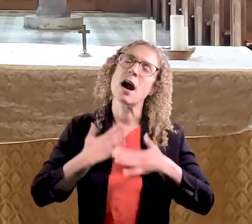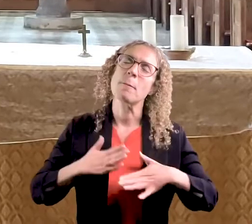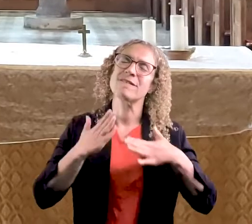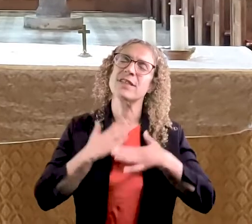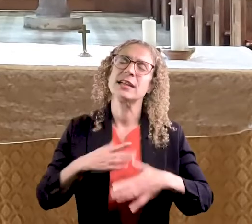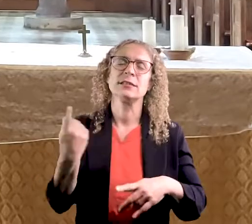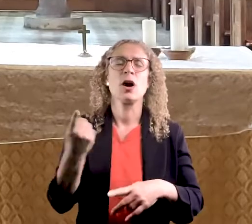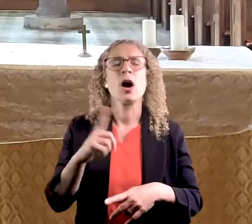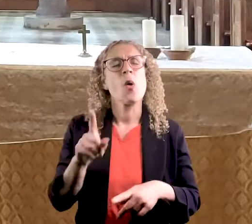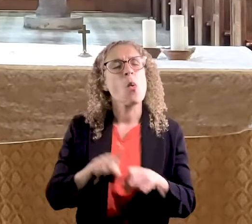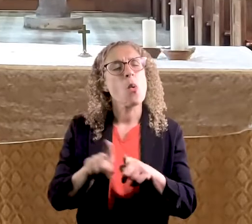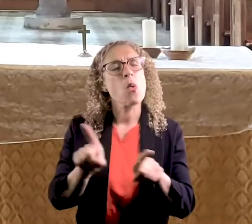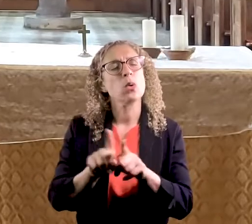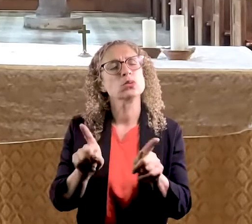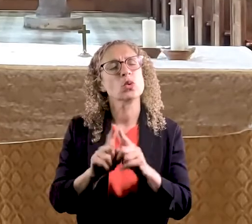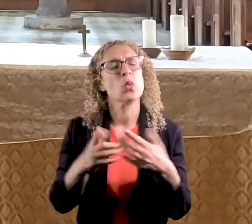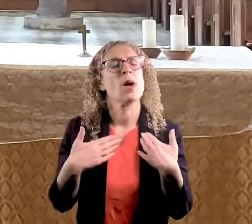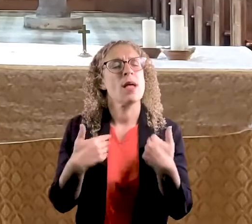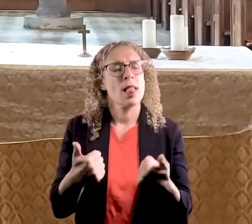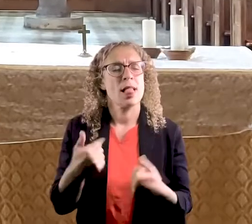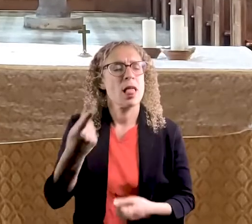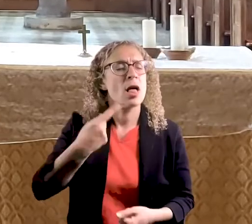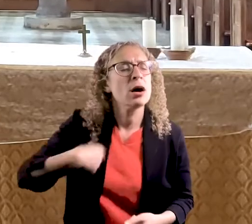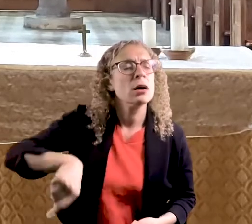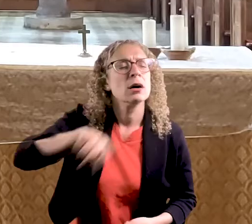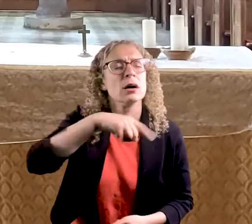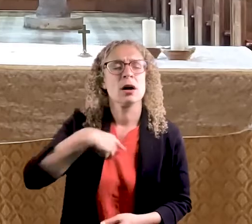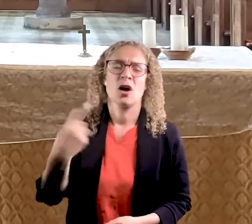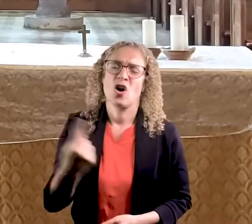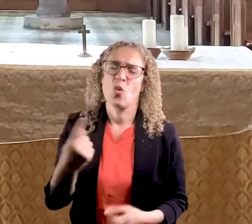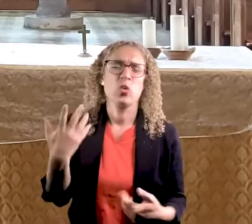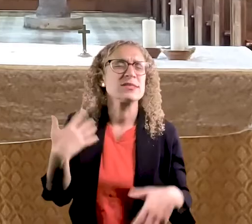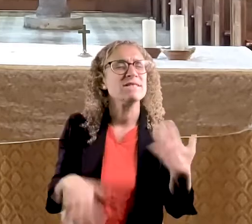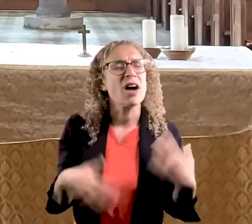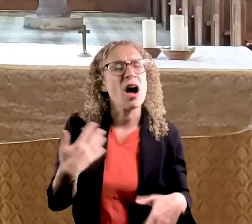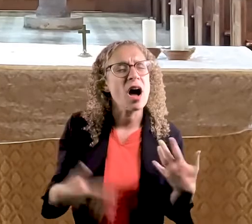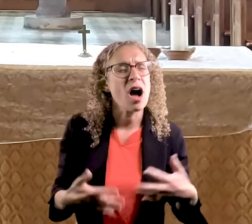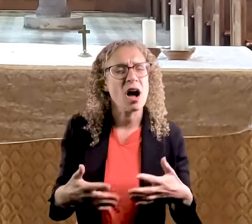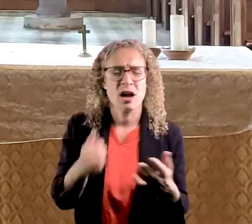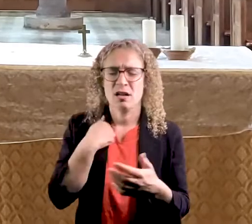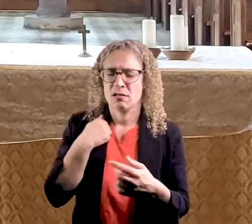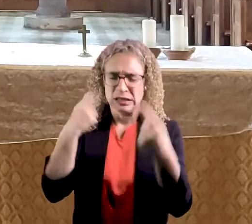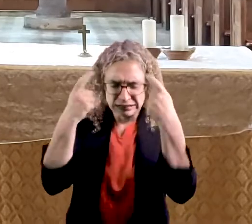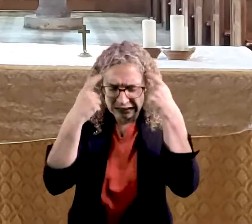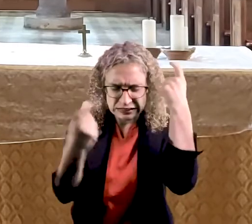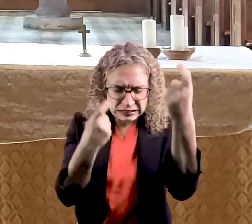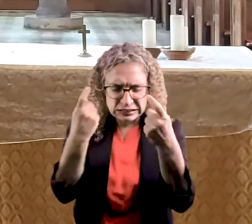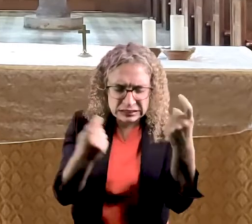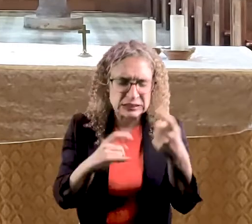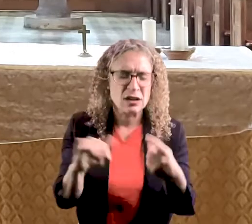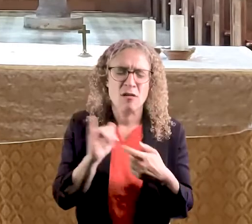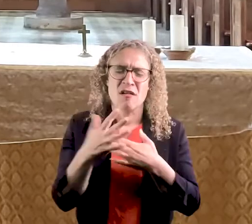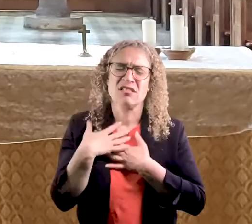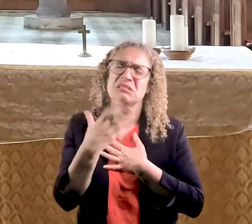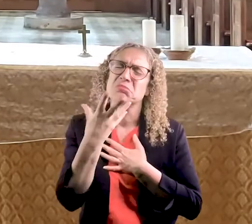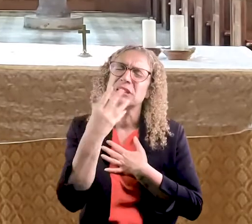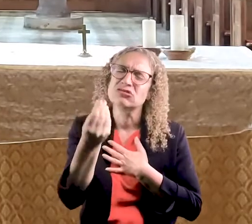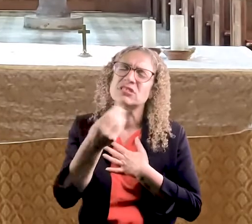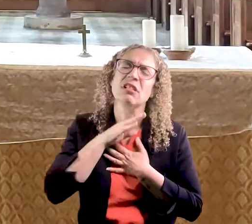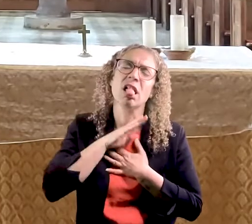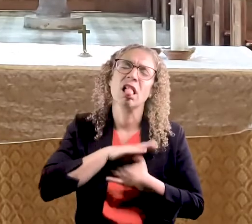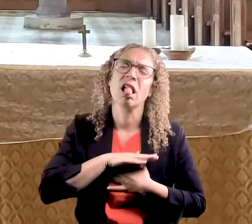Comfort and heal any who suffer in body, mind, or spirit, giving